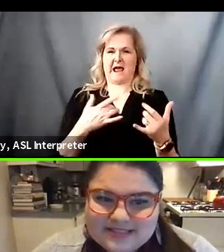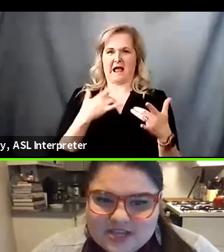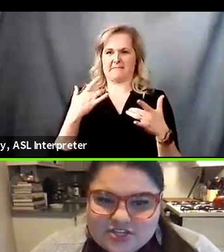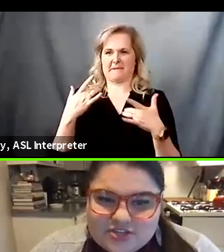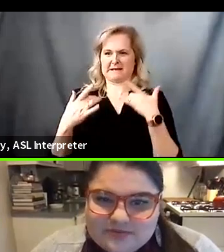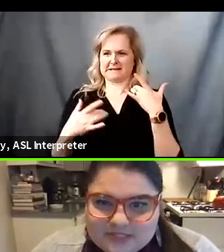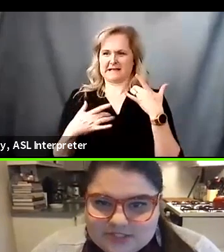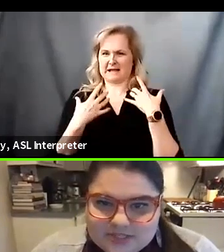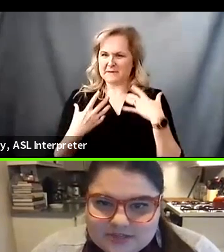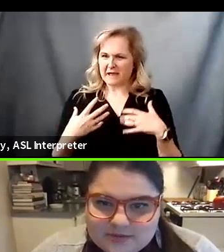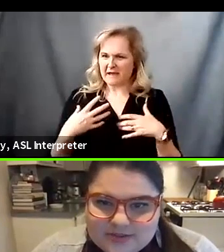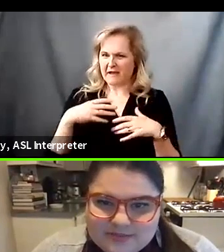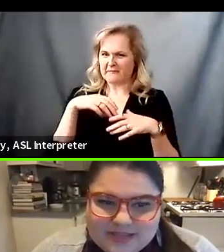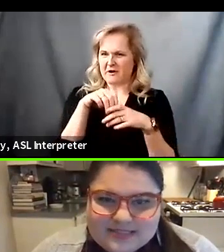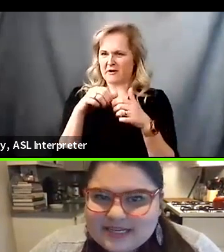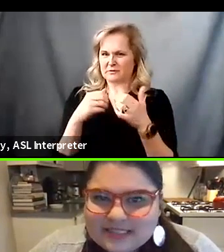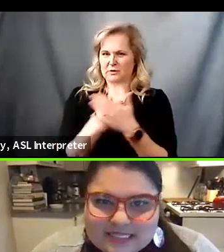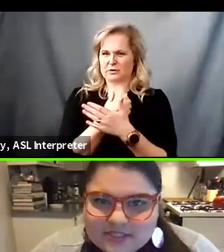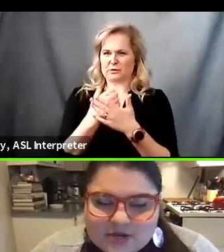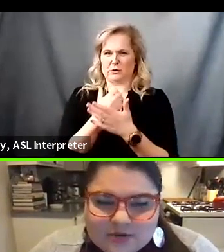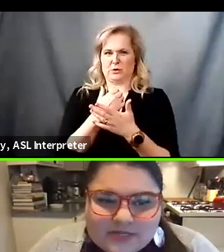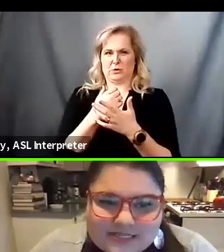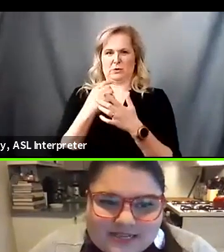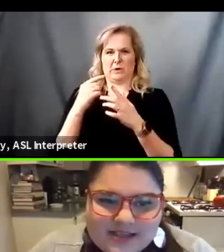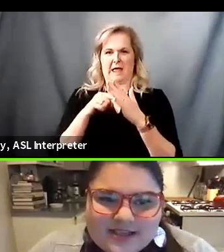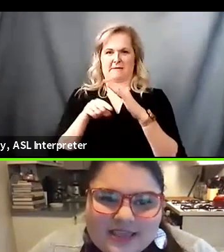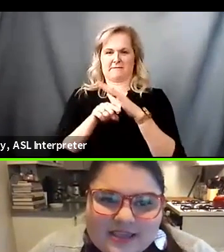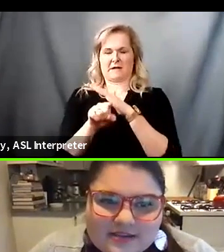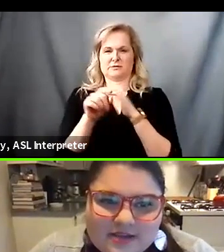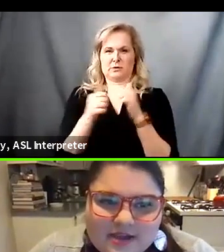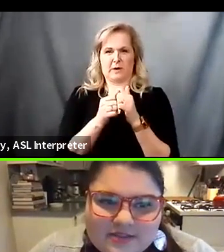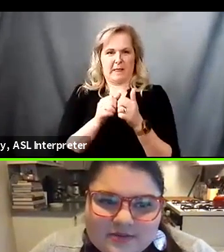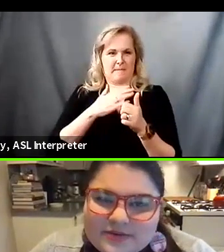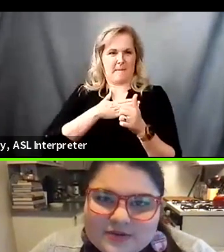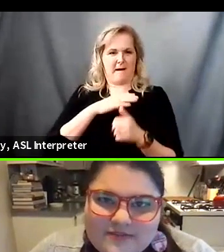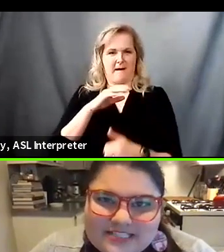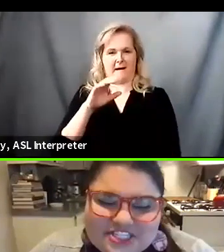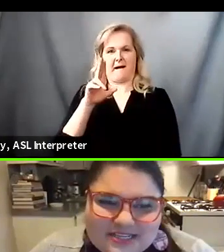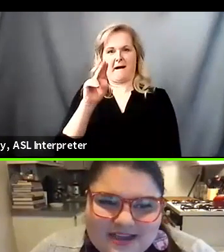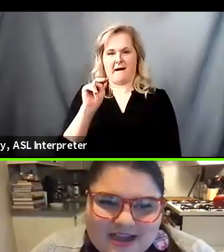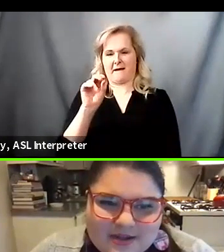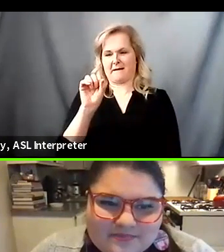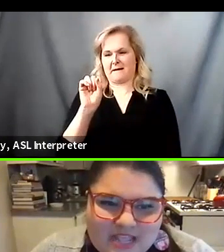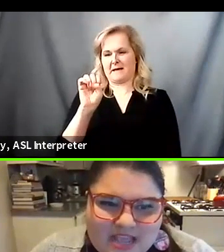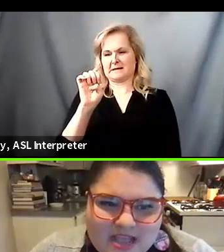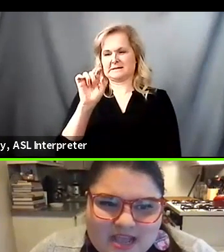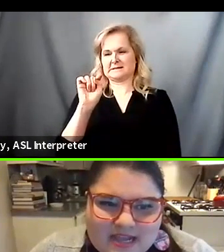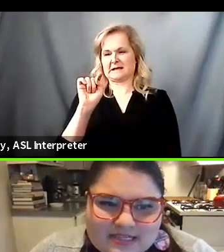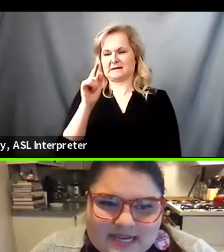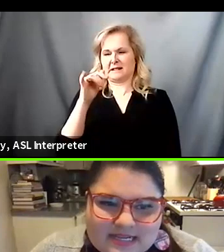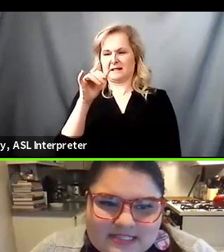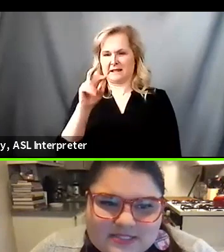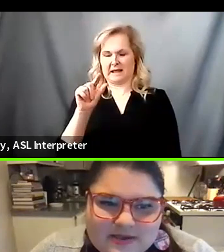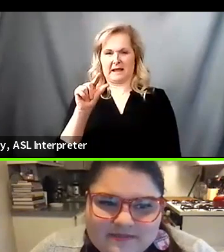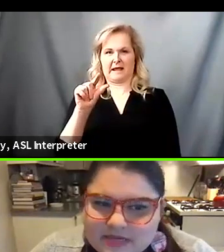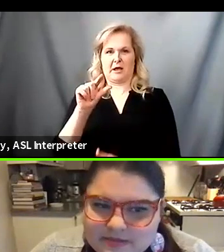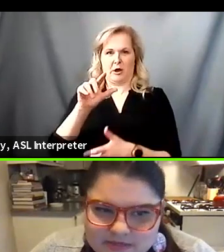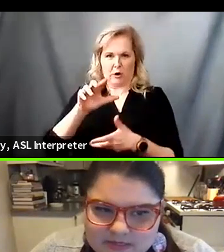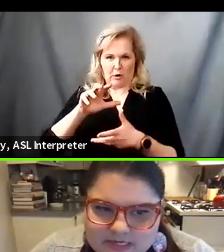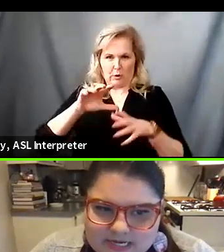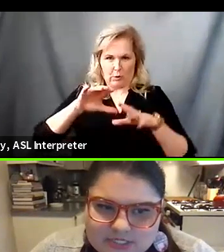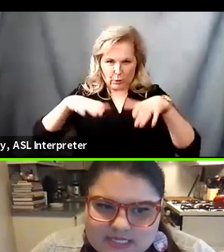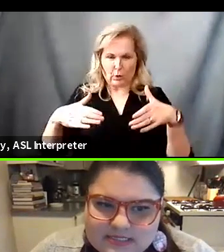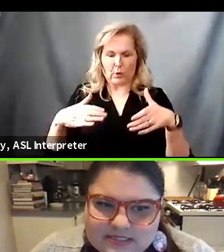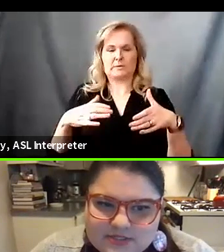this new adventure with my unsettling cohort and the wonderful conversation to come. Yeah, and so a very